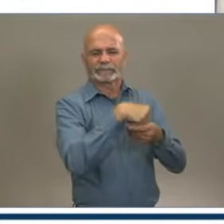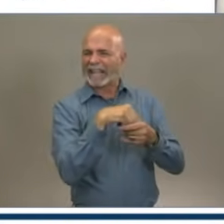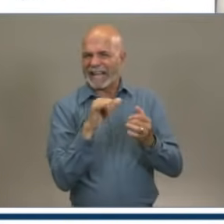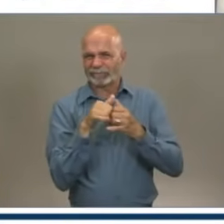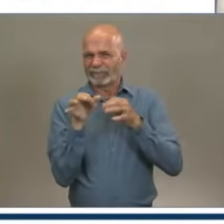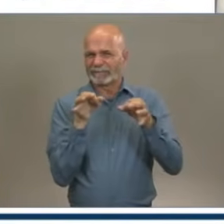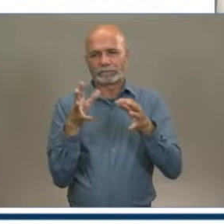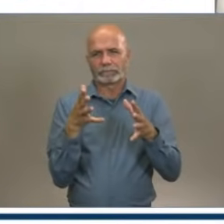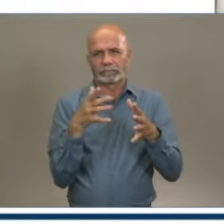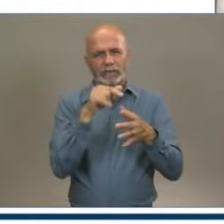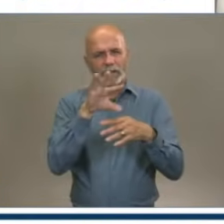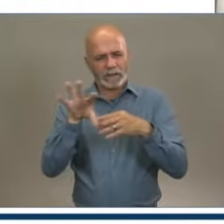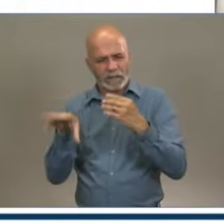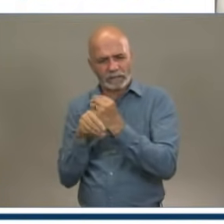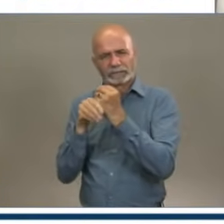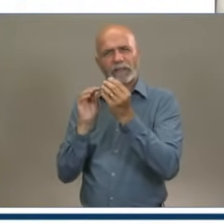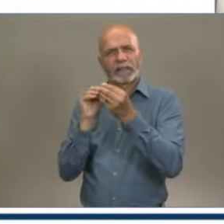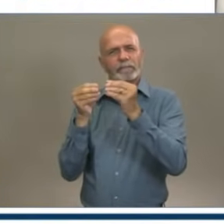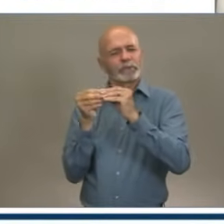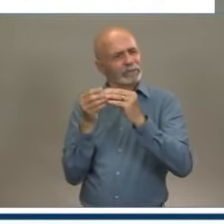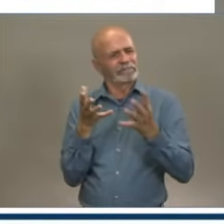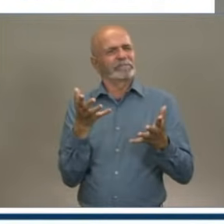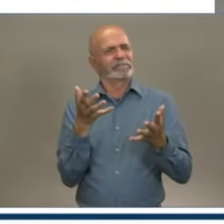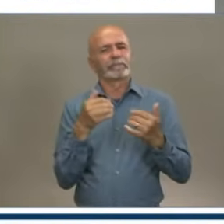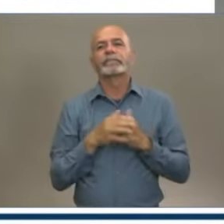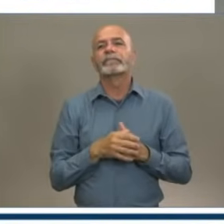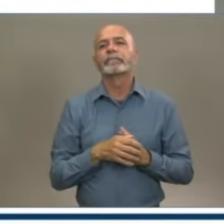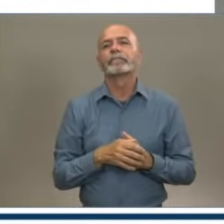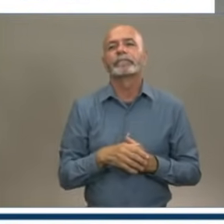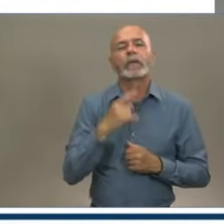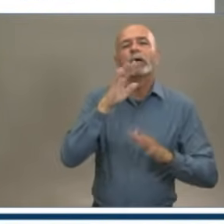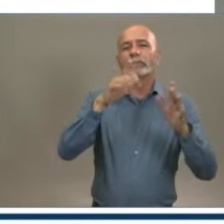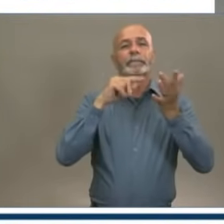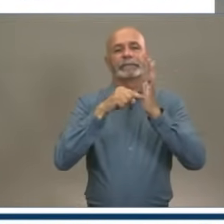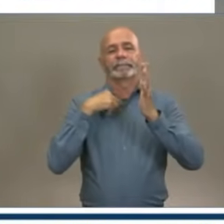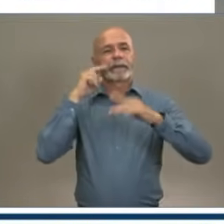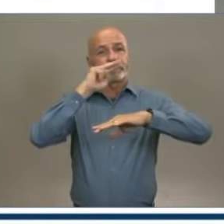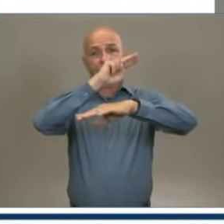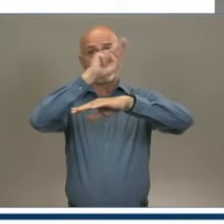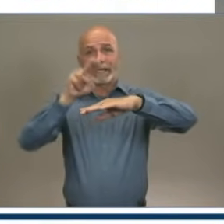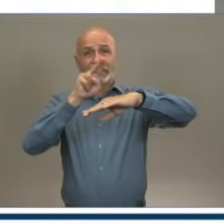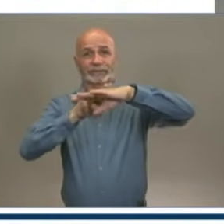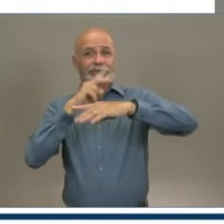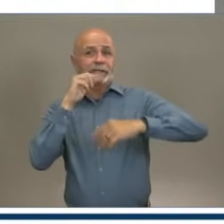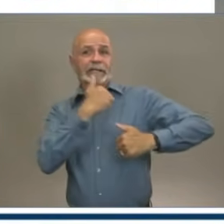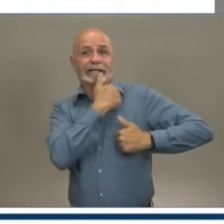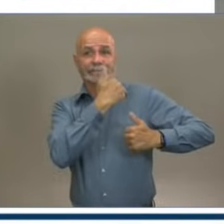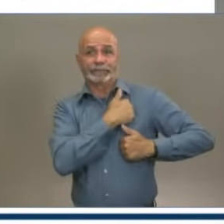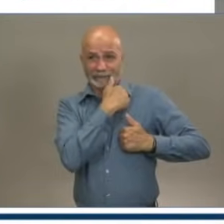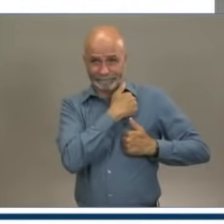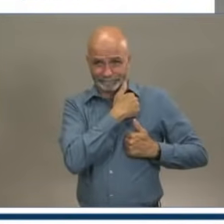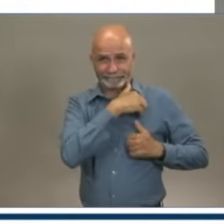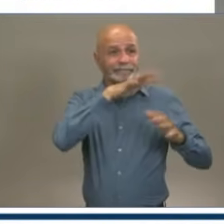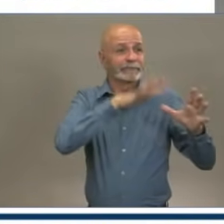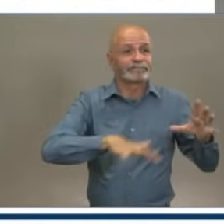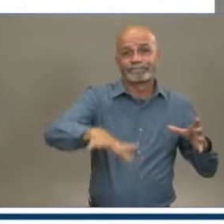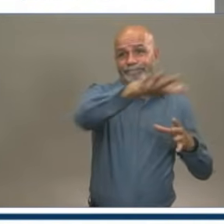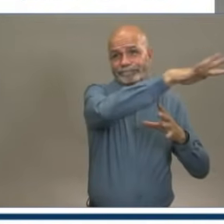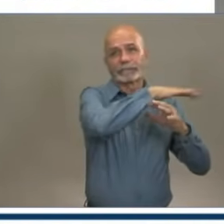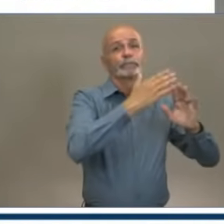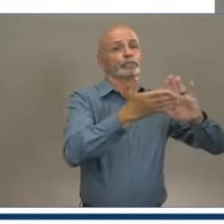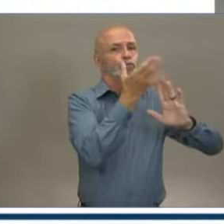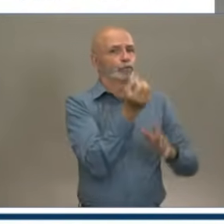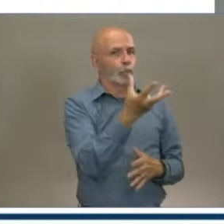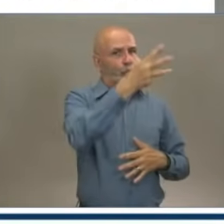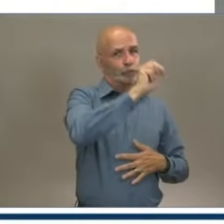them now? No, so that at a national level, the decision was made by Canadian Armed Forces to run their own vaccination program. So they've been